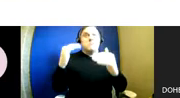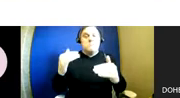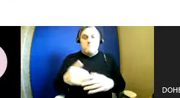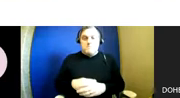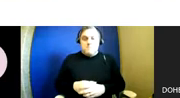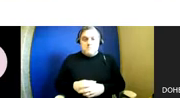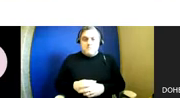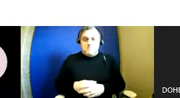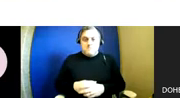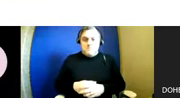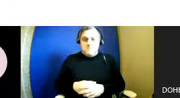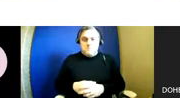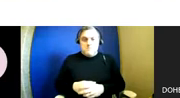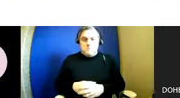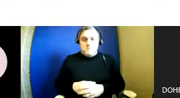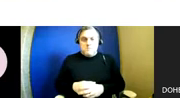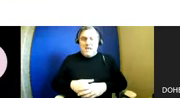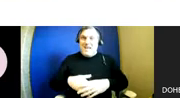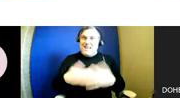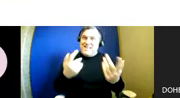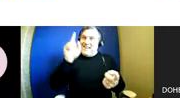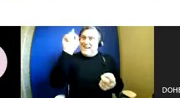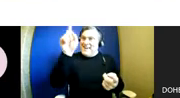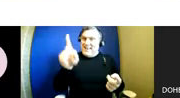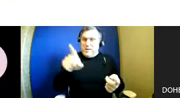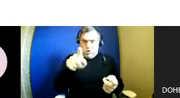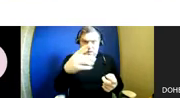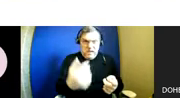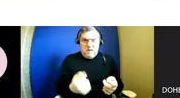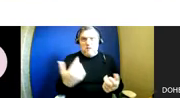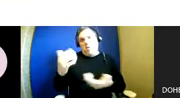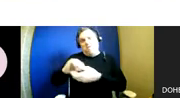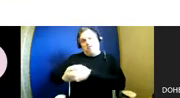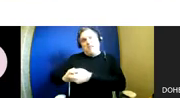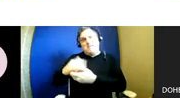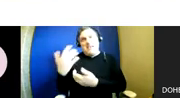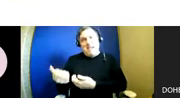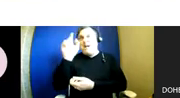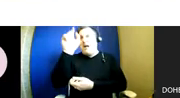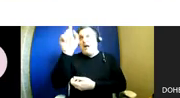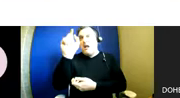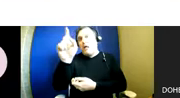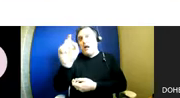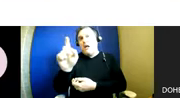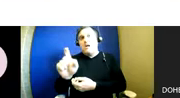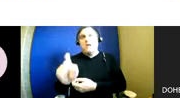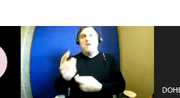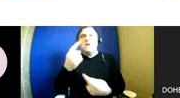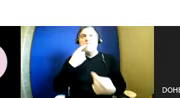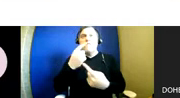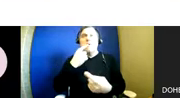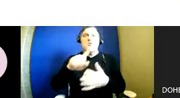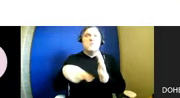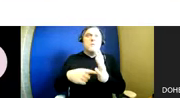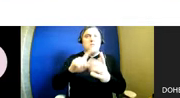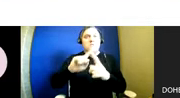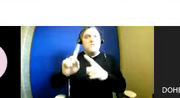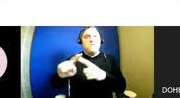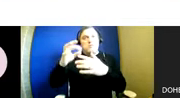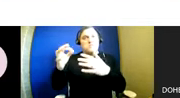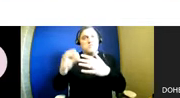involved. But you can click on any symptom that you or a family or friend have got, and it gives you some really good advice. And actually, only